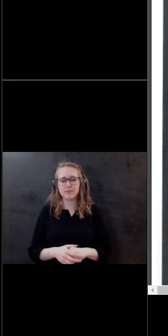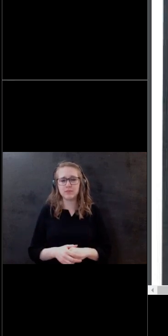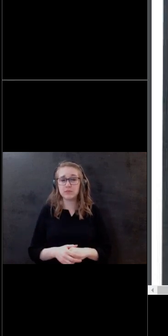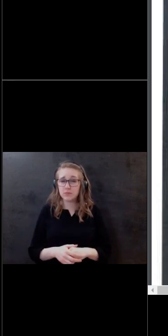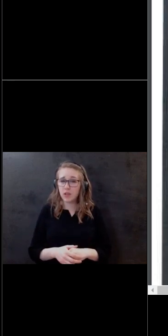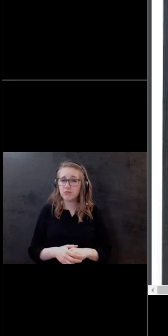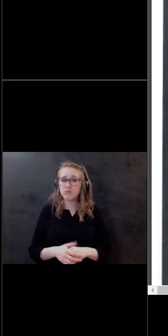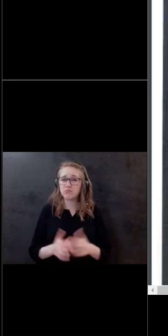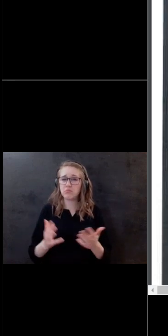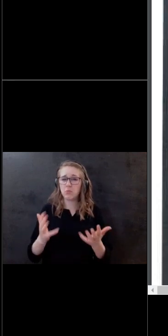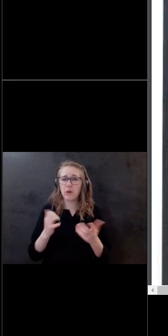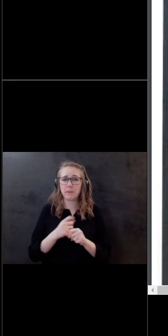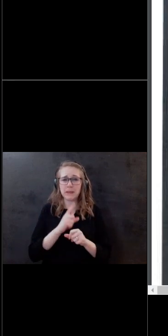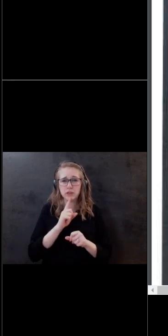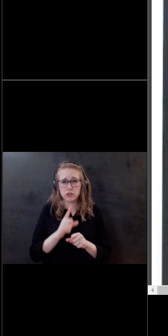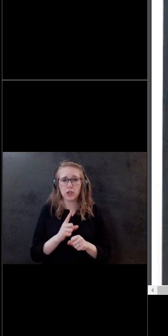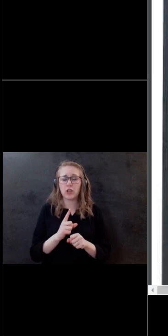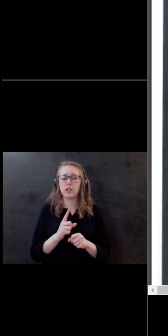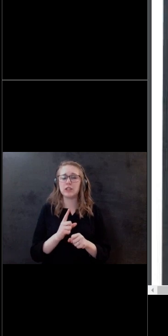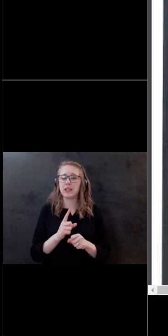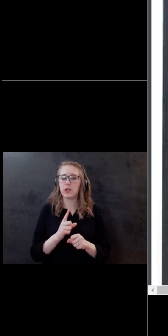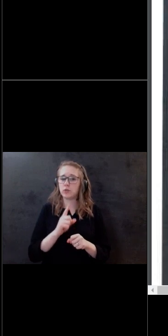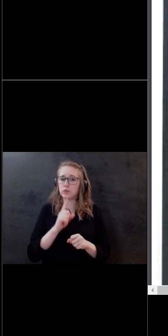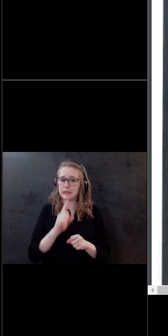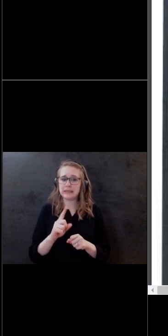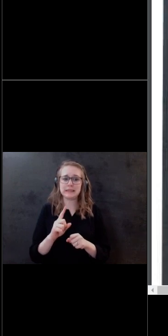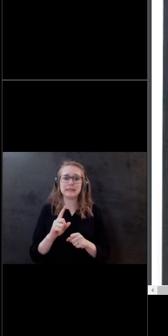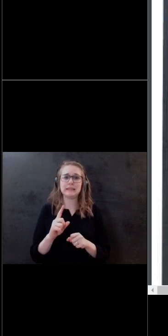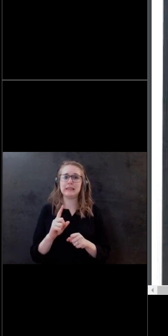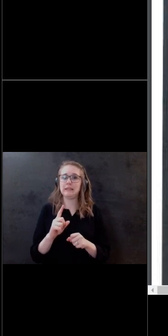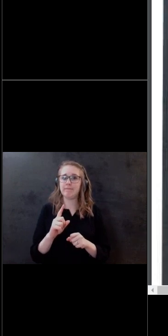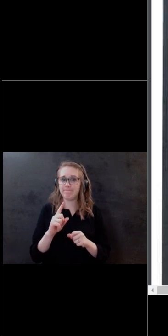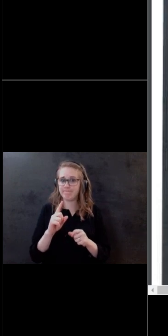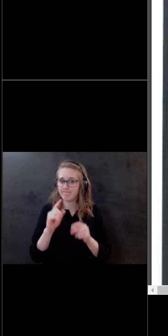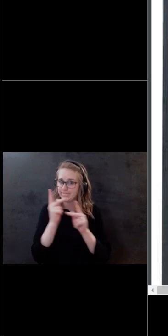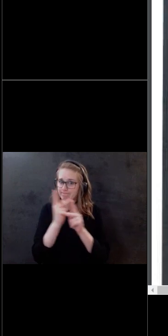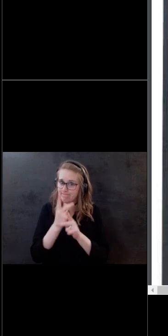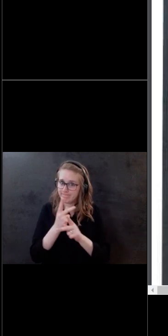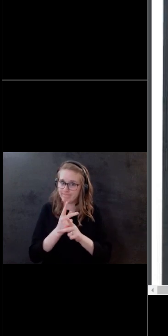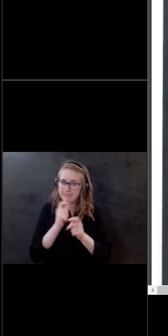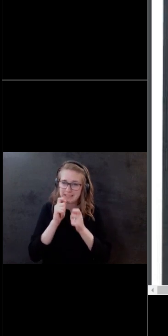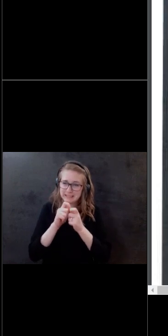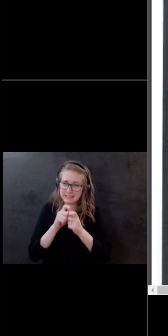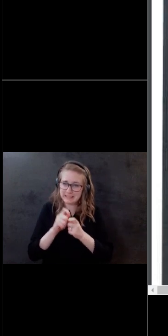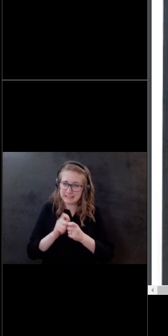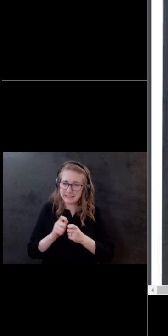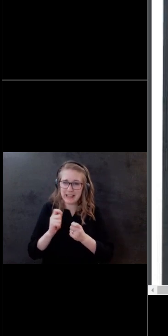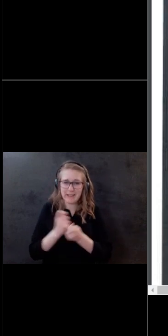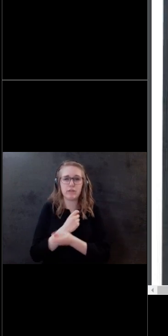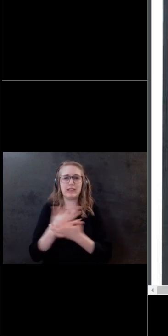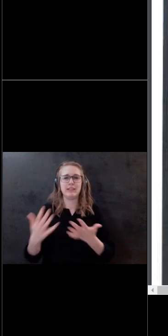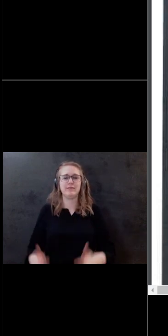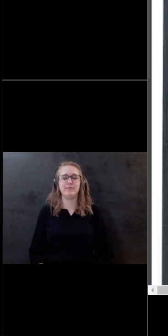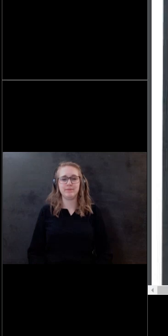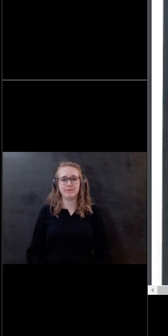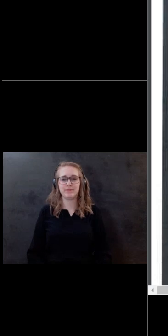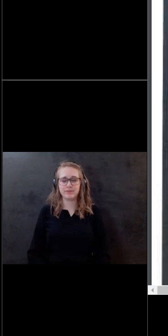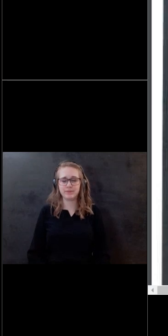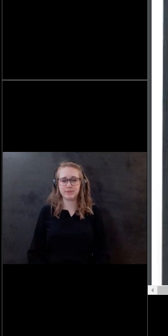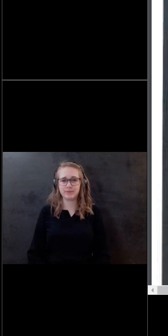we cross our T's and loop our I's and dot our, you know, all that good stuff.